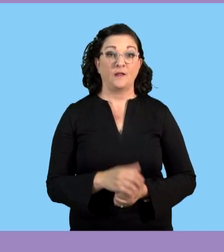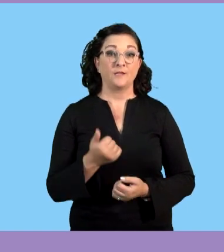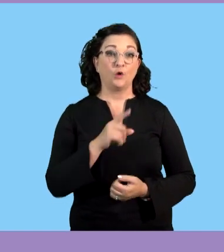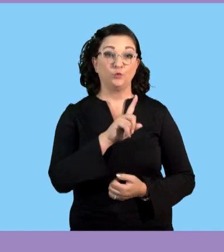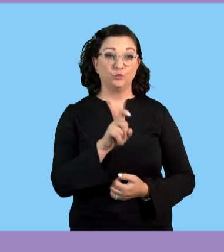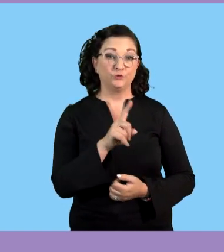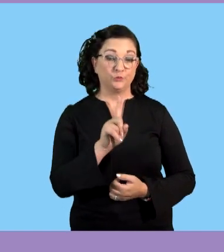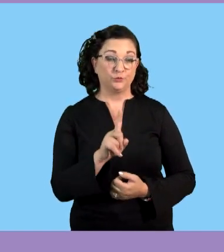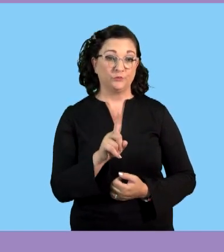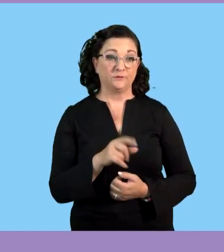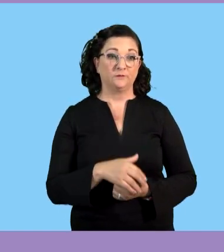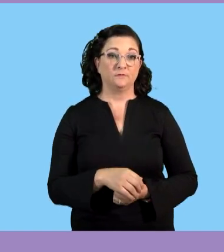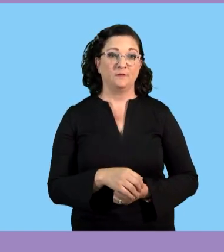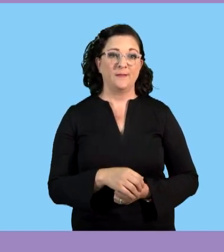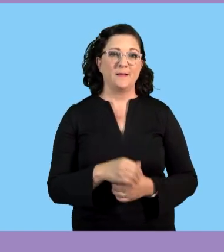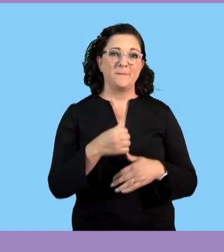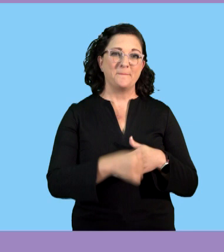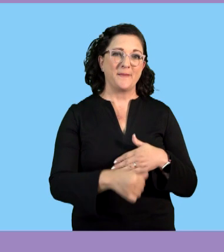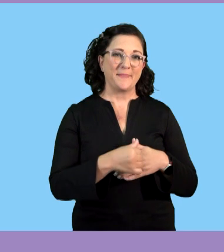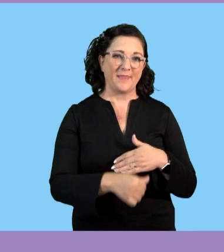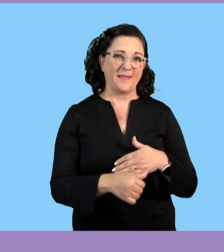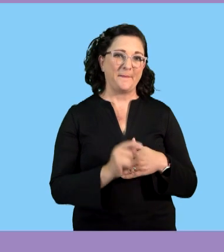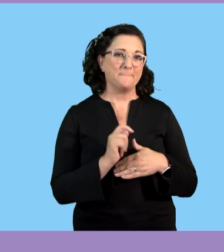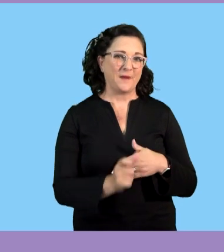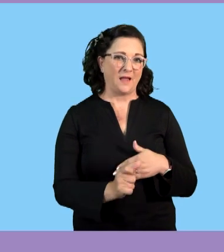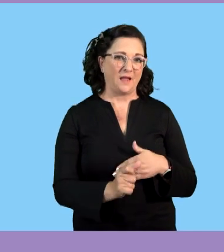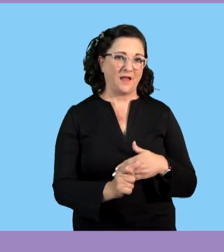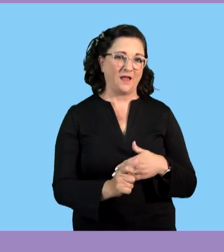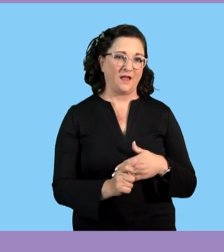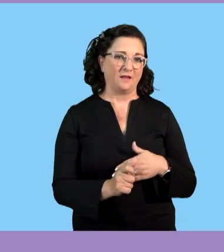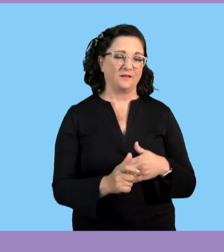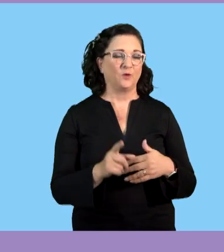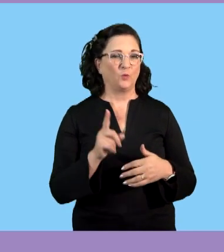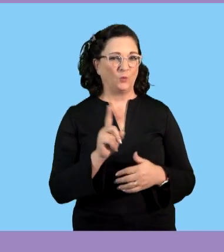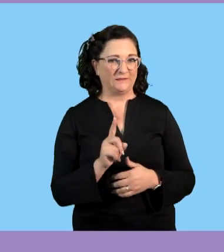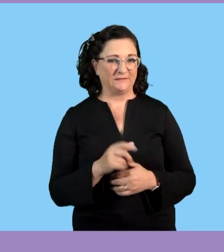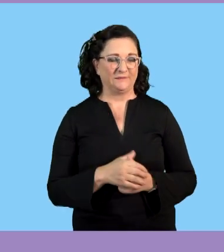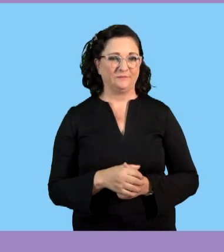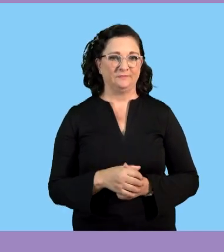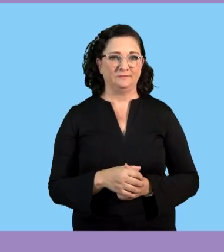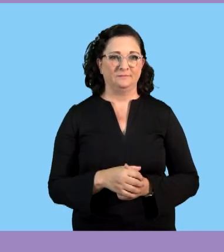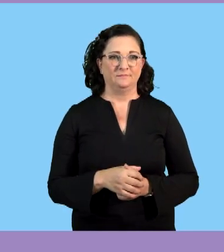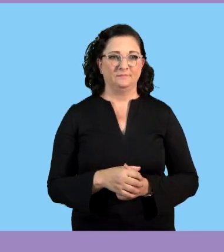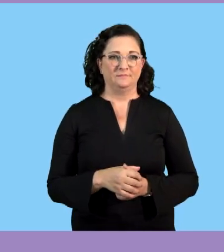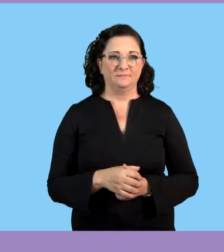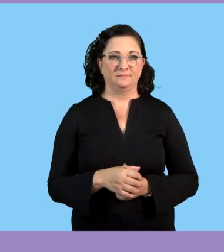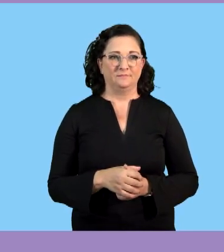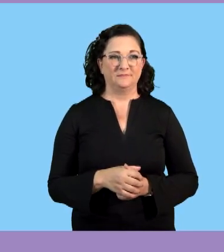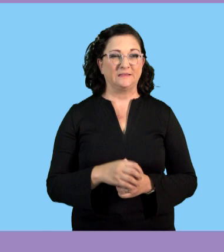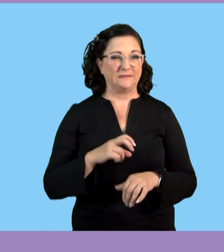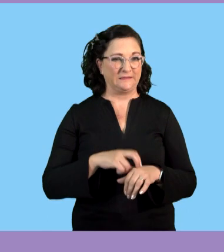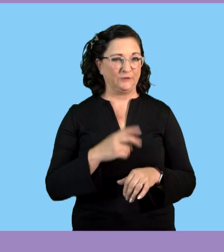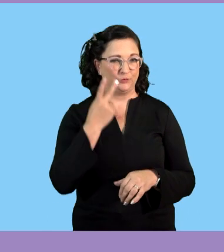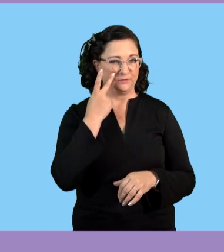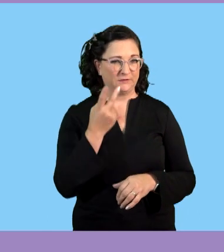The question then reads, what is the monthly payment made by Sipho? 1, there's a consideration that we